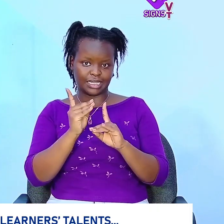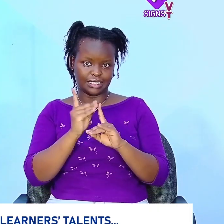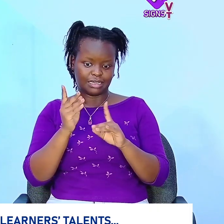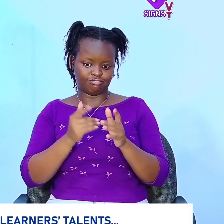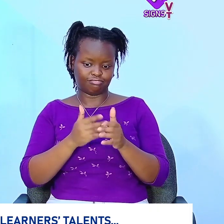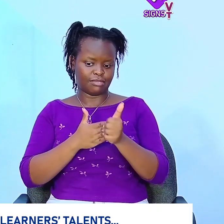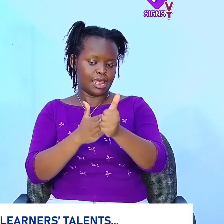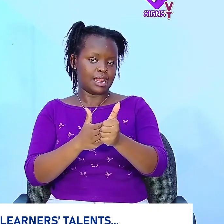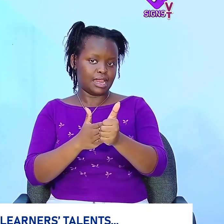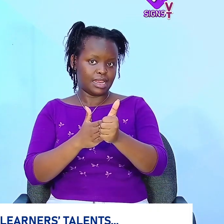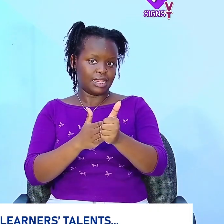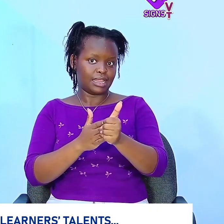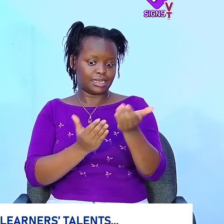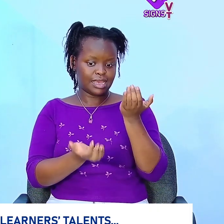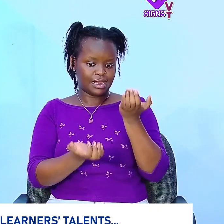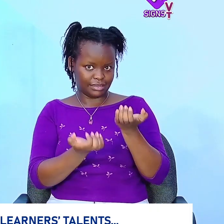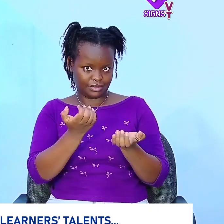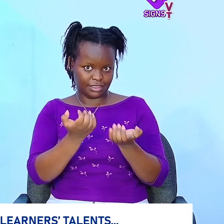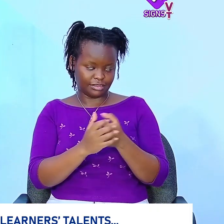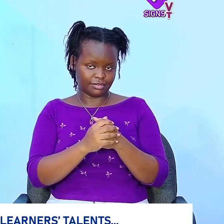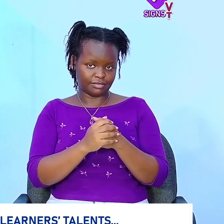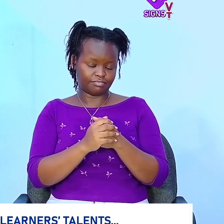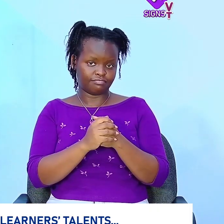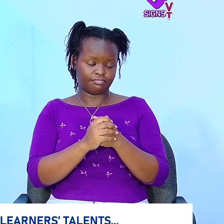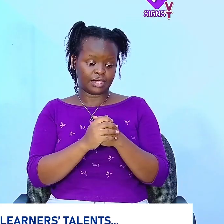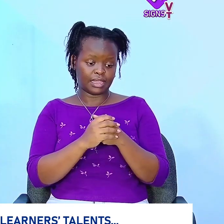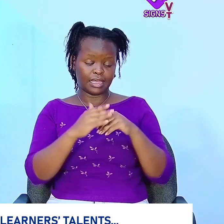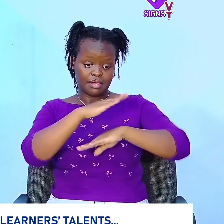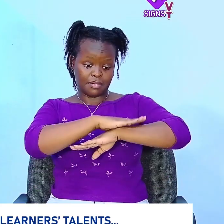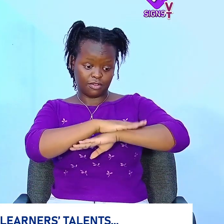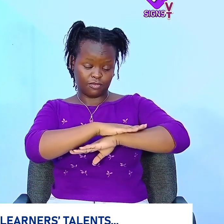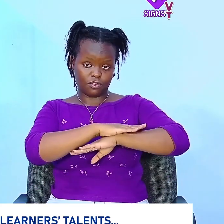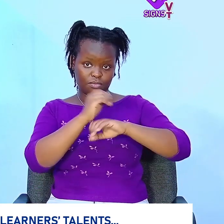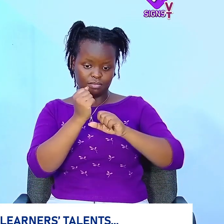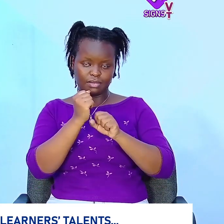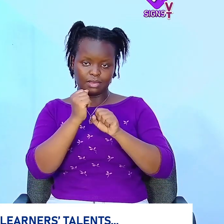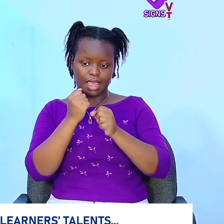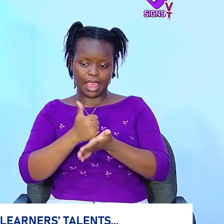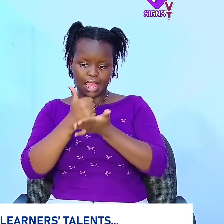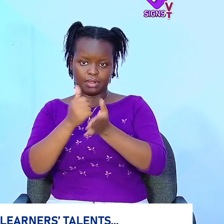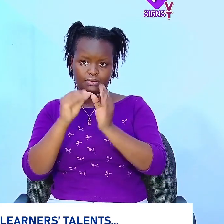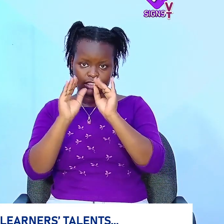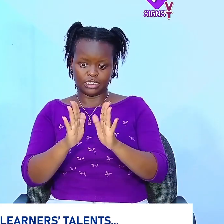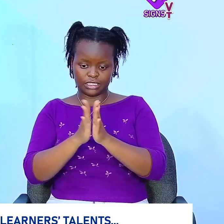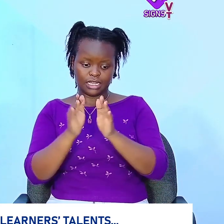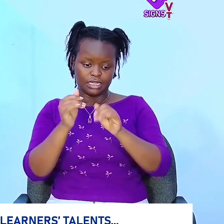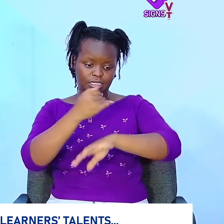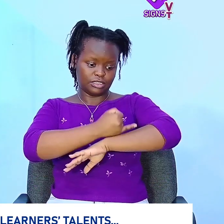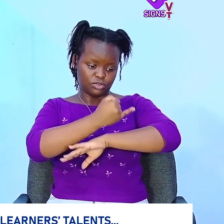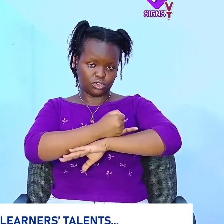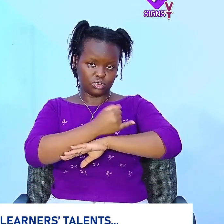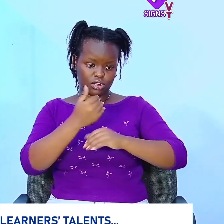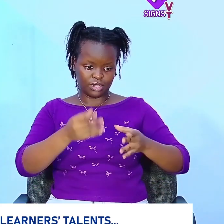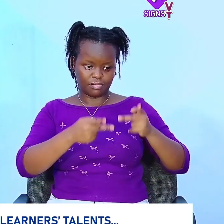assessment, stakeholders noted that the platform will enable teachers and institutions to provide